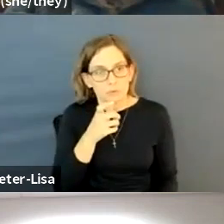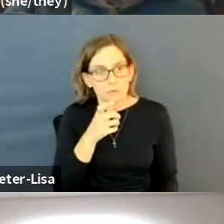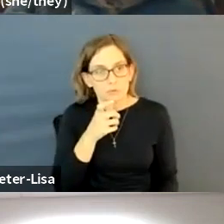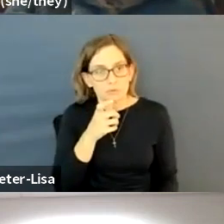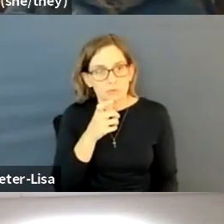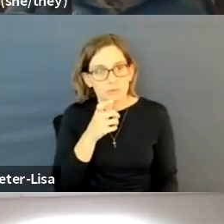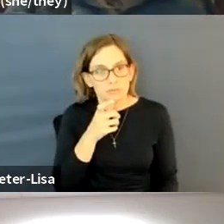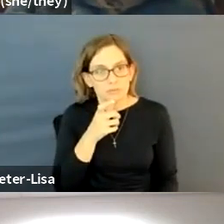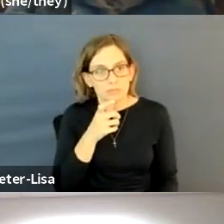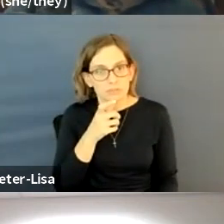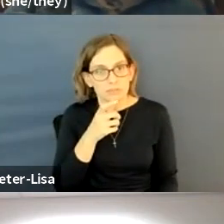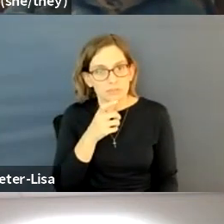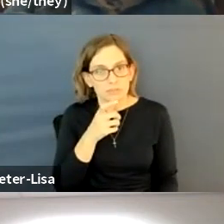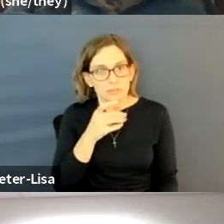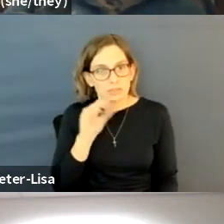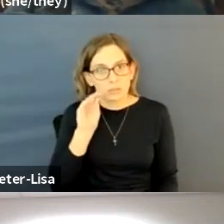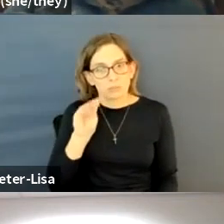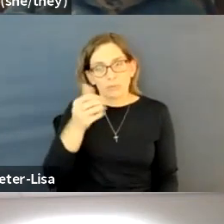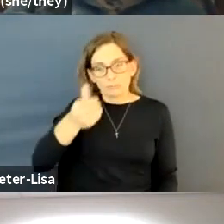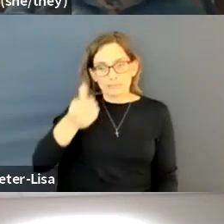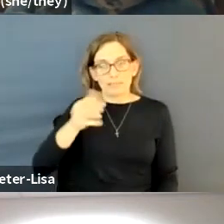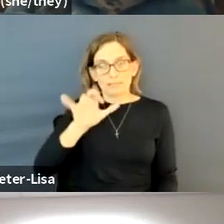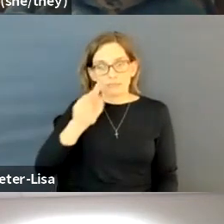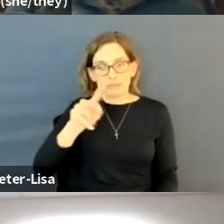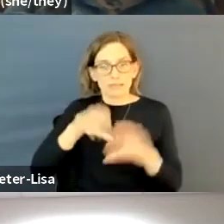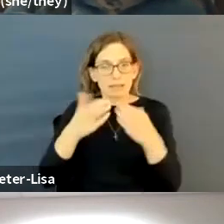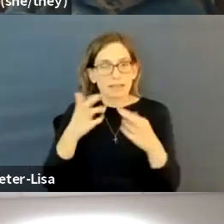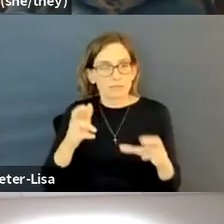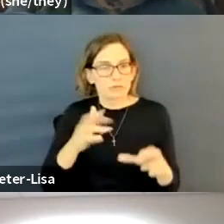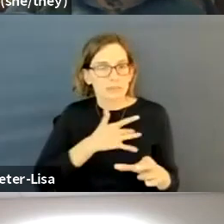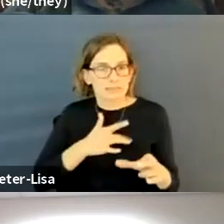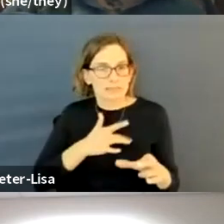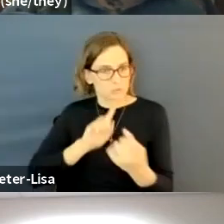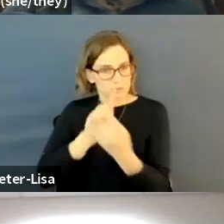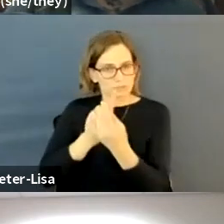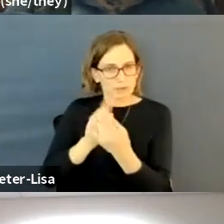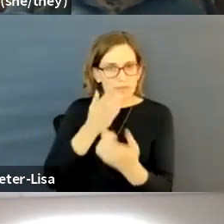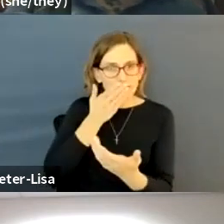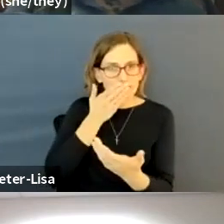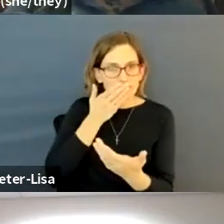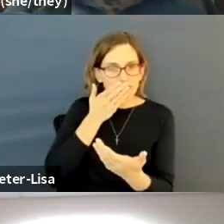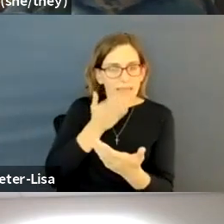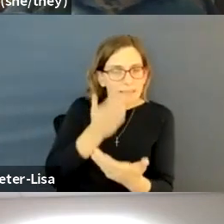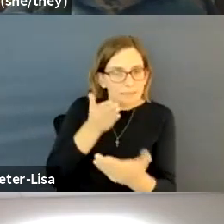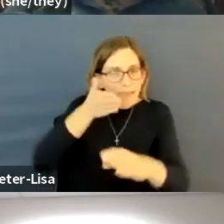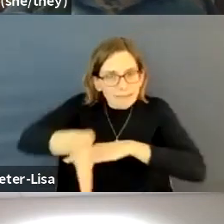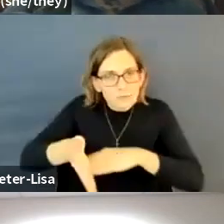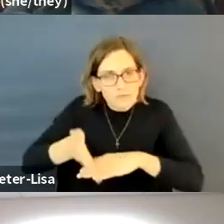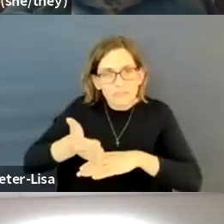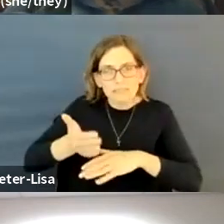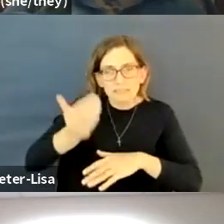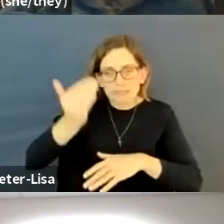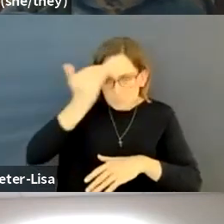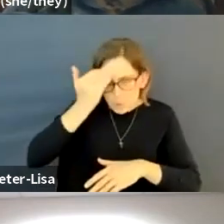puts themselves at risk in the classroom that I reach out to them afterwards and thank them and acknowledge that they've done that, and